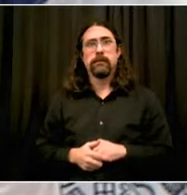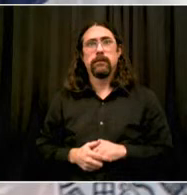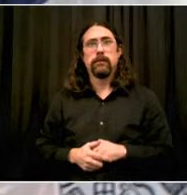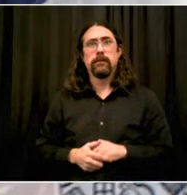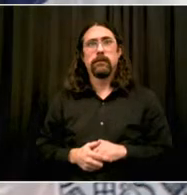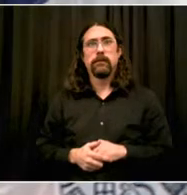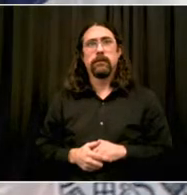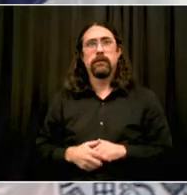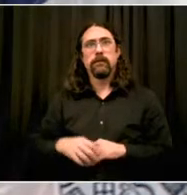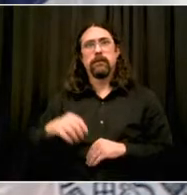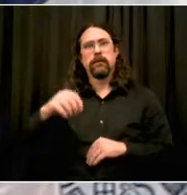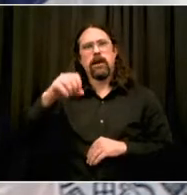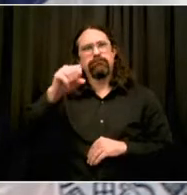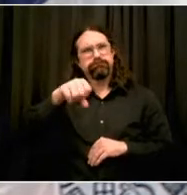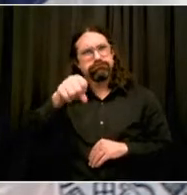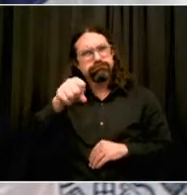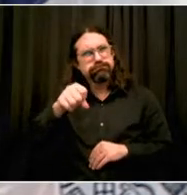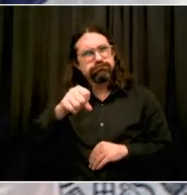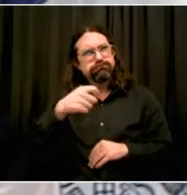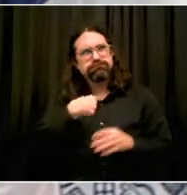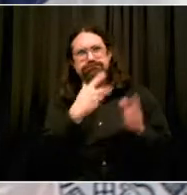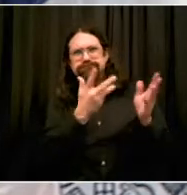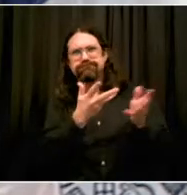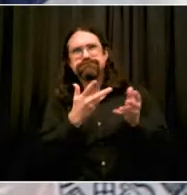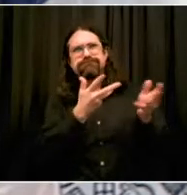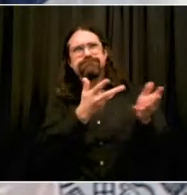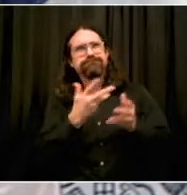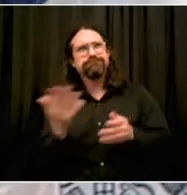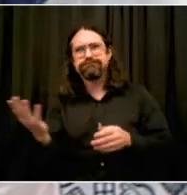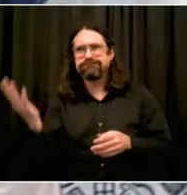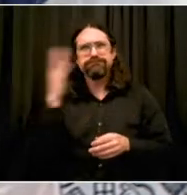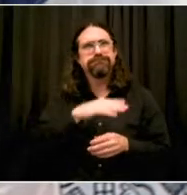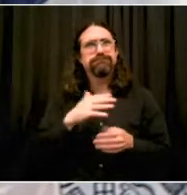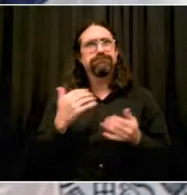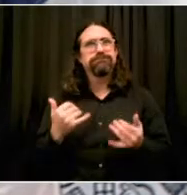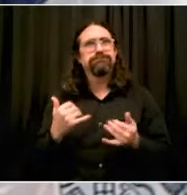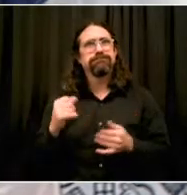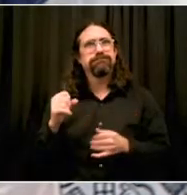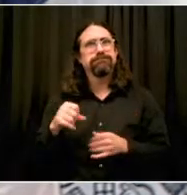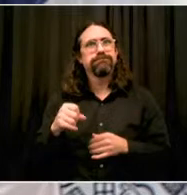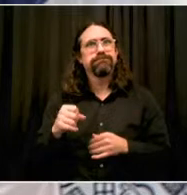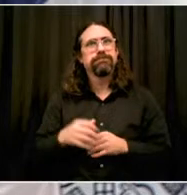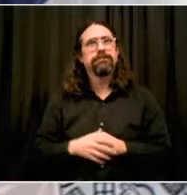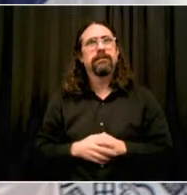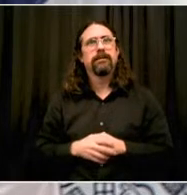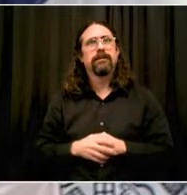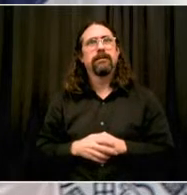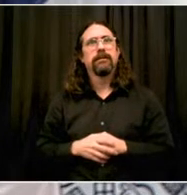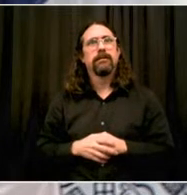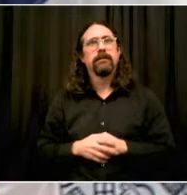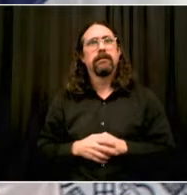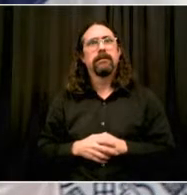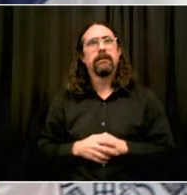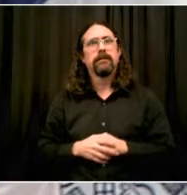day. We've been talking over the last several days about this possibility, obviously. And